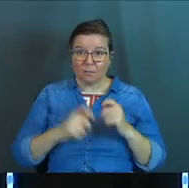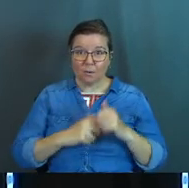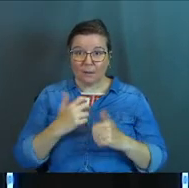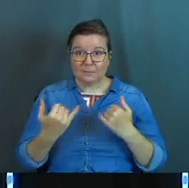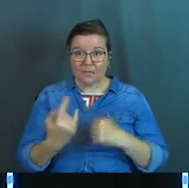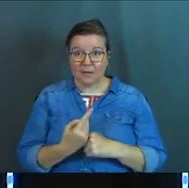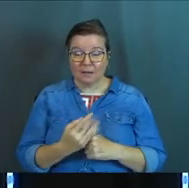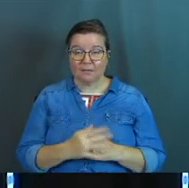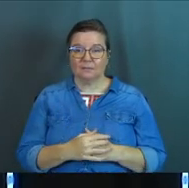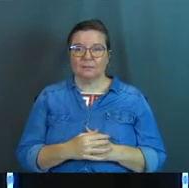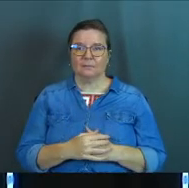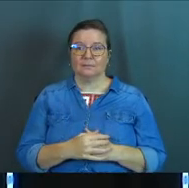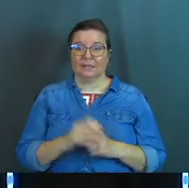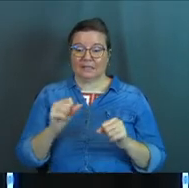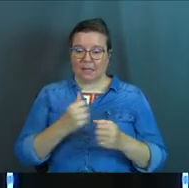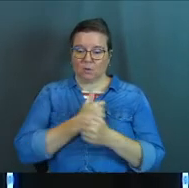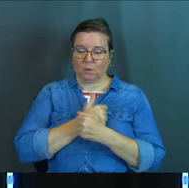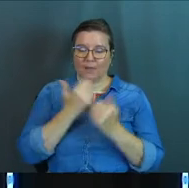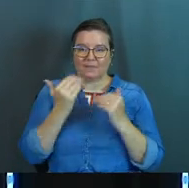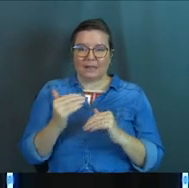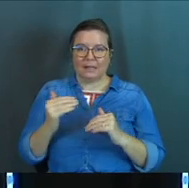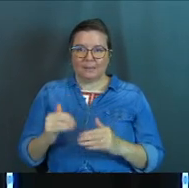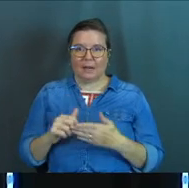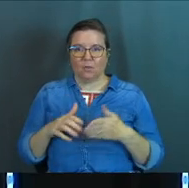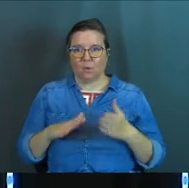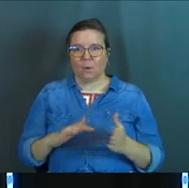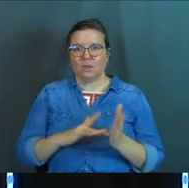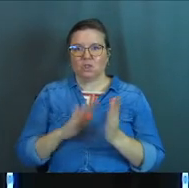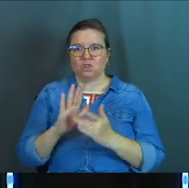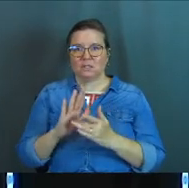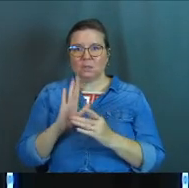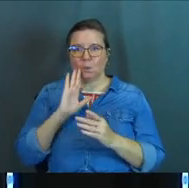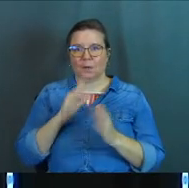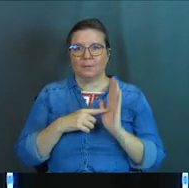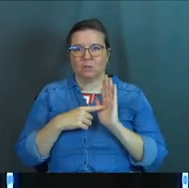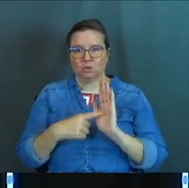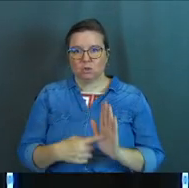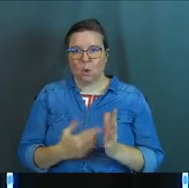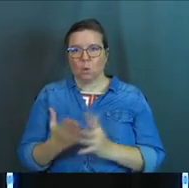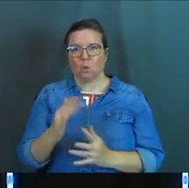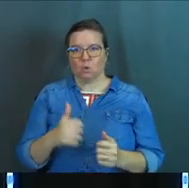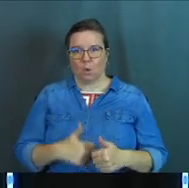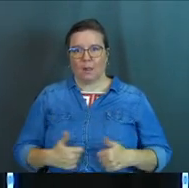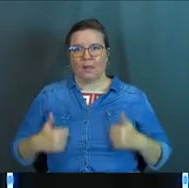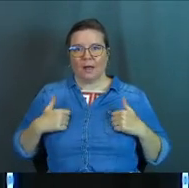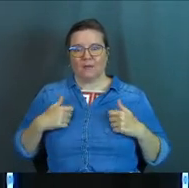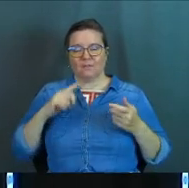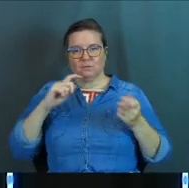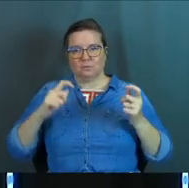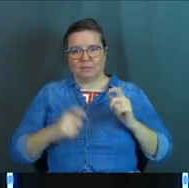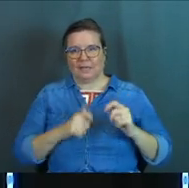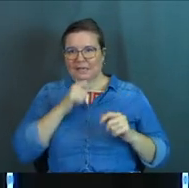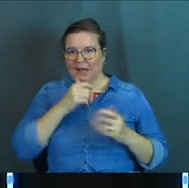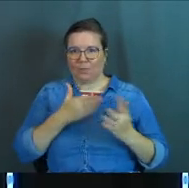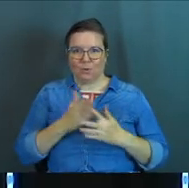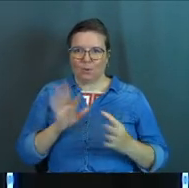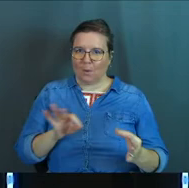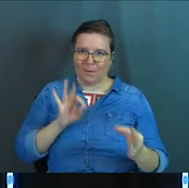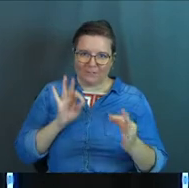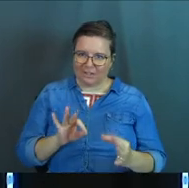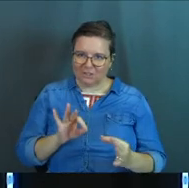today? Can you love the limitations in the way that Jesus is going to be shown through your life, not through your